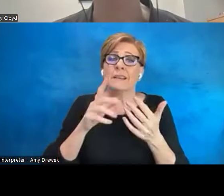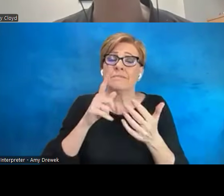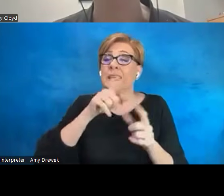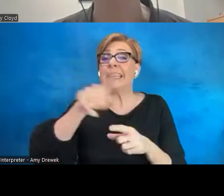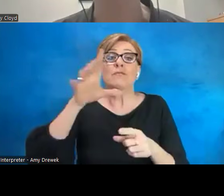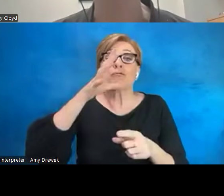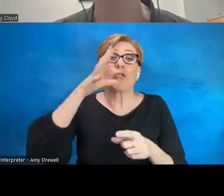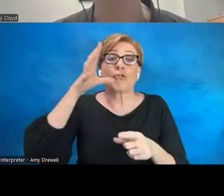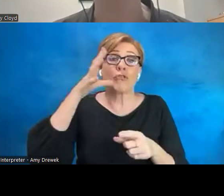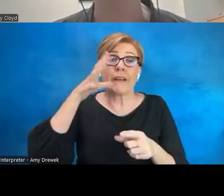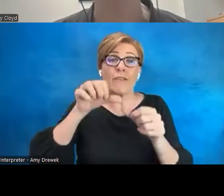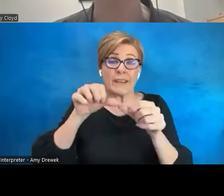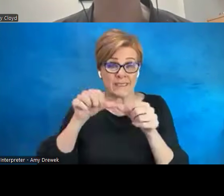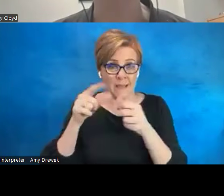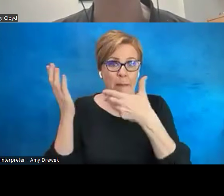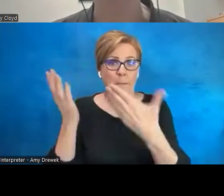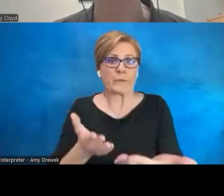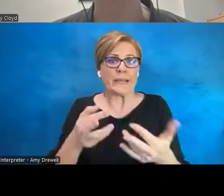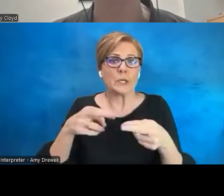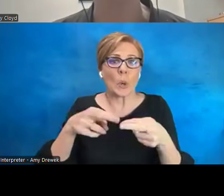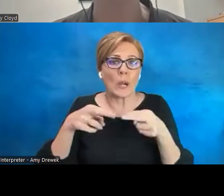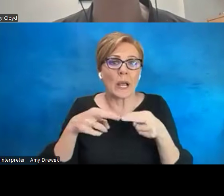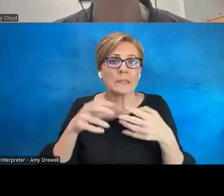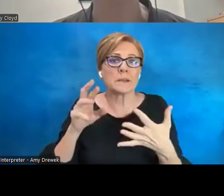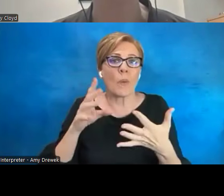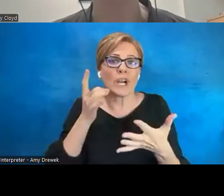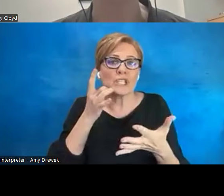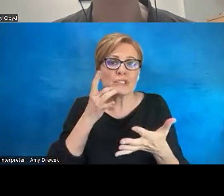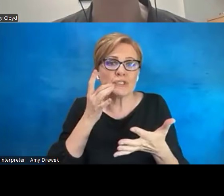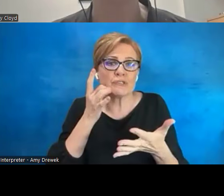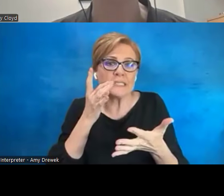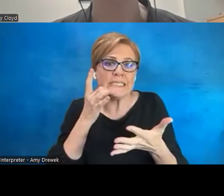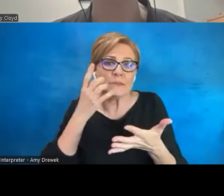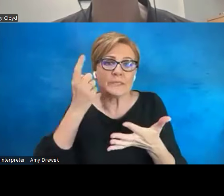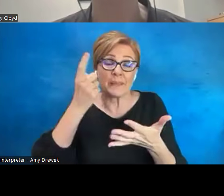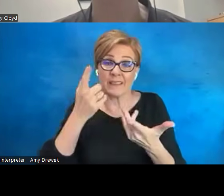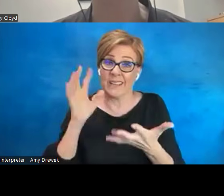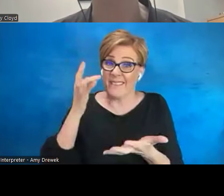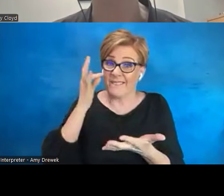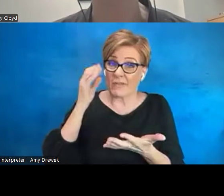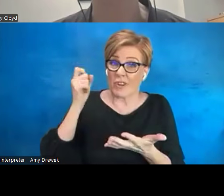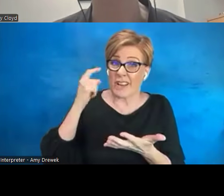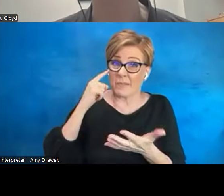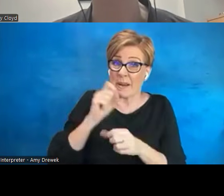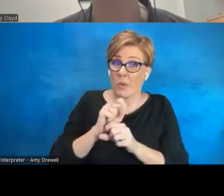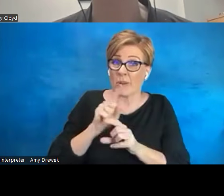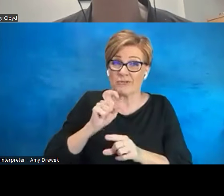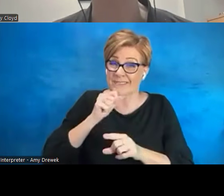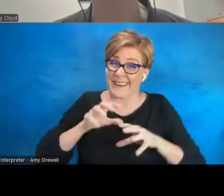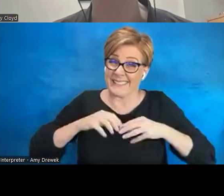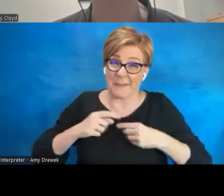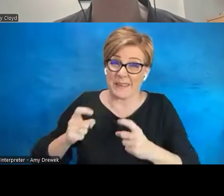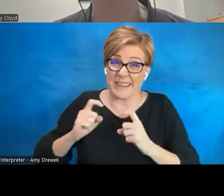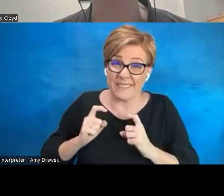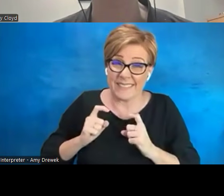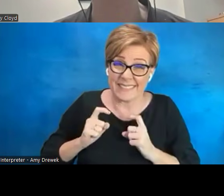little treat to the field office. And federal government employees are supposed to not accept gifts,